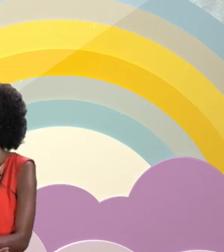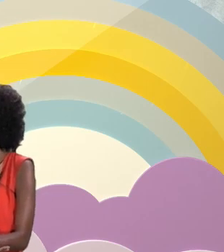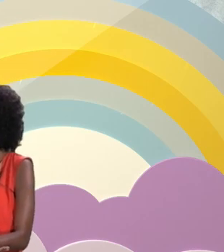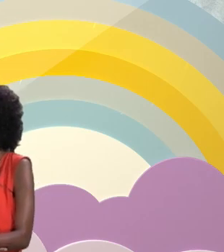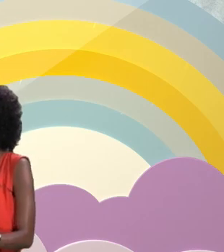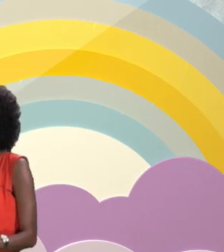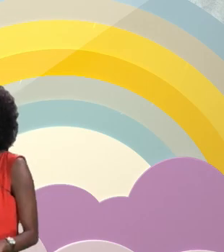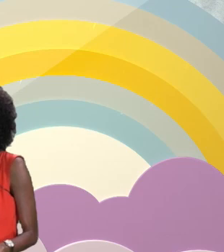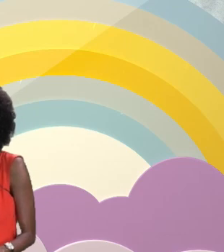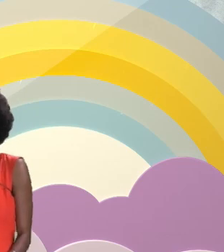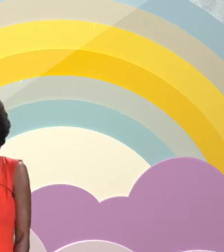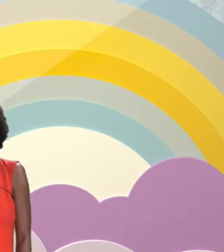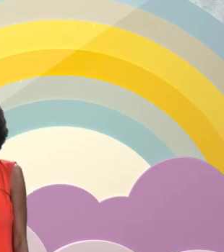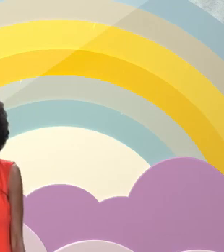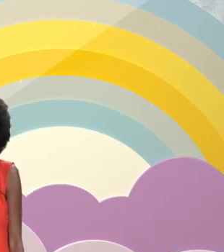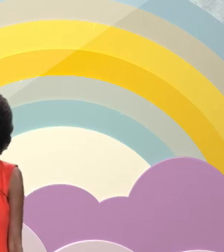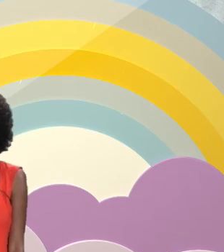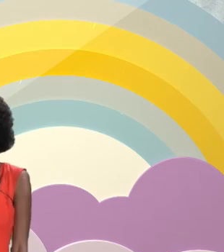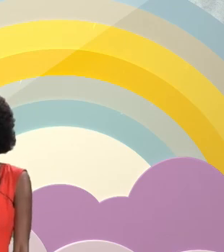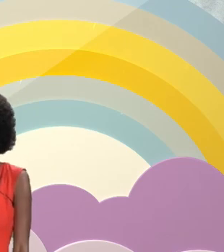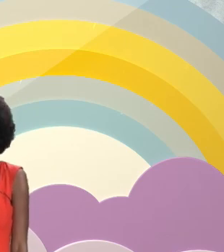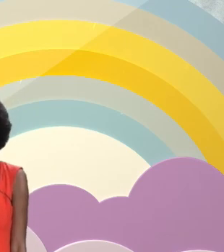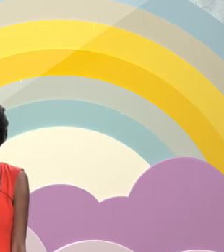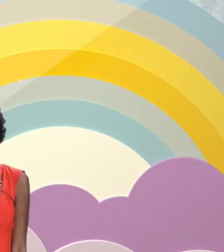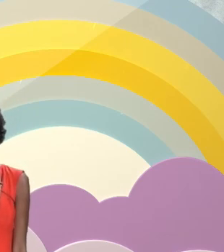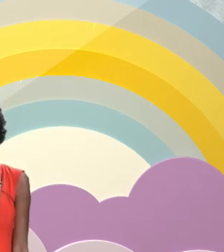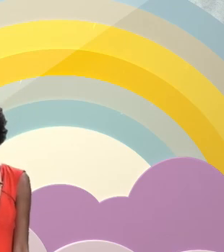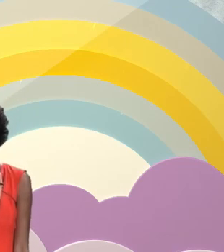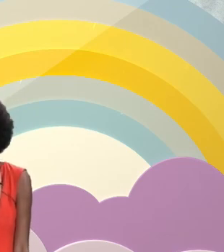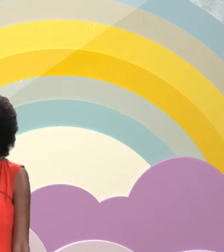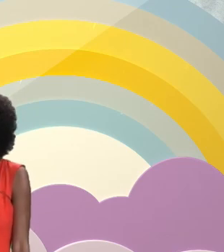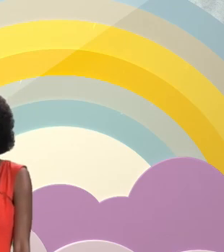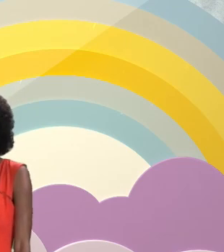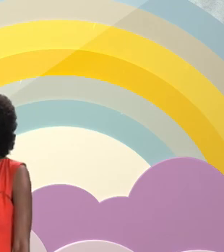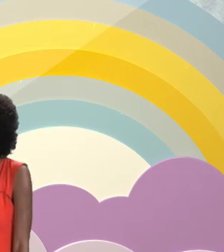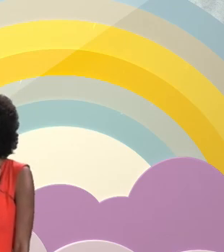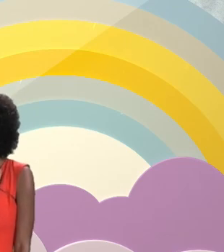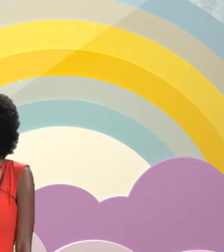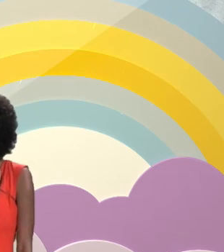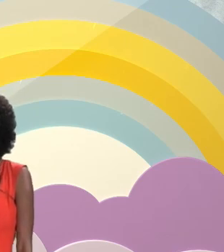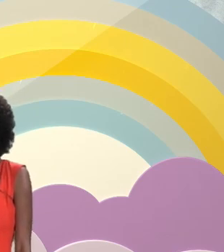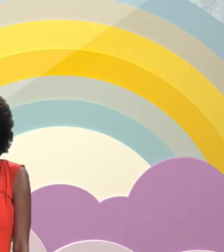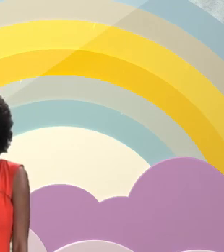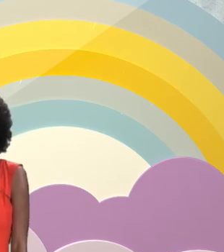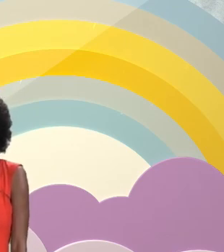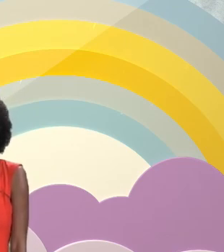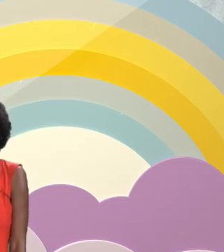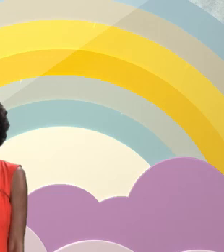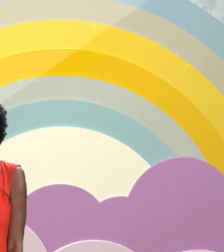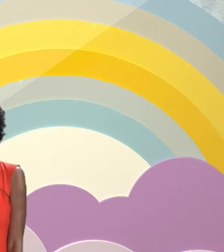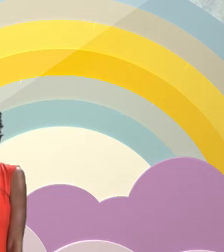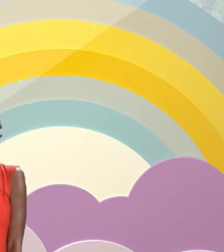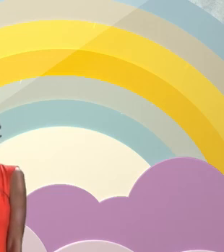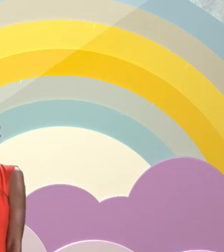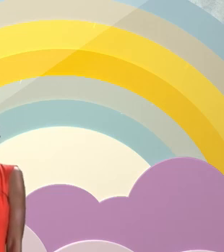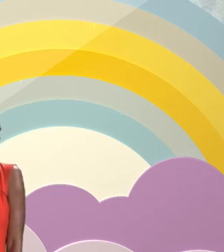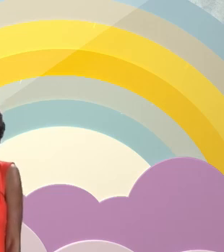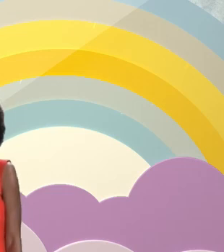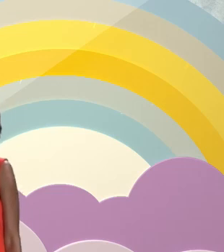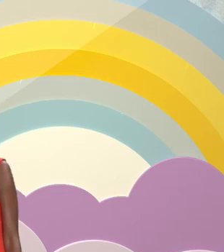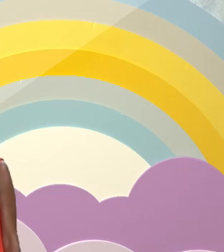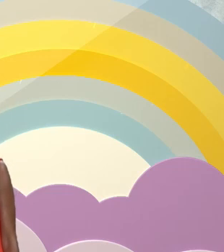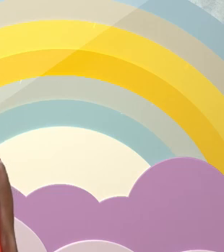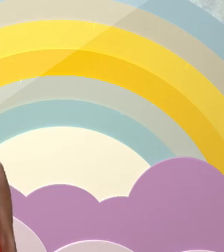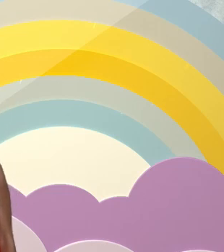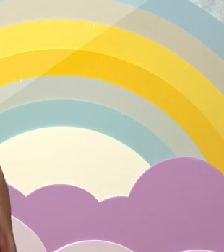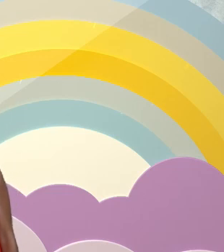we're speaking about customs and the topic for today is culture, we are gonna dance our cultural moves, okay? Are